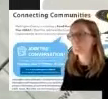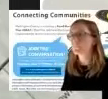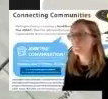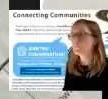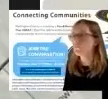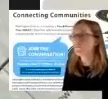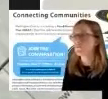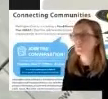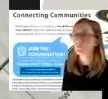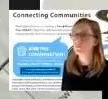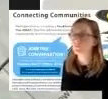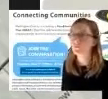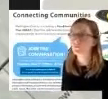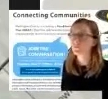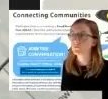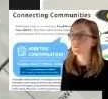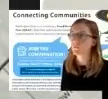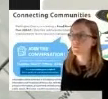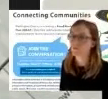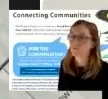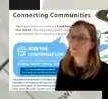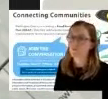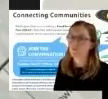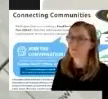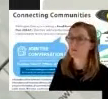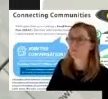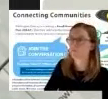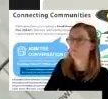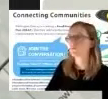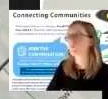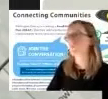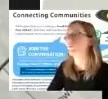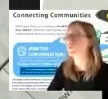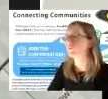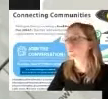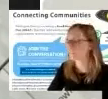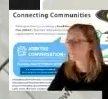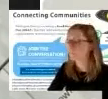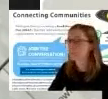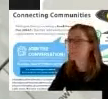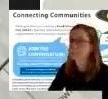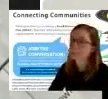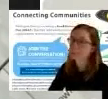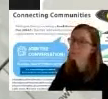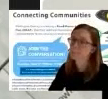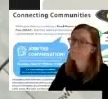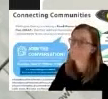route, takes traffic from Highway 6 along 17,